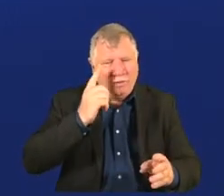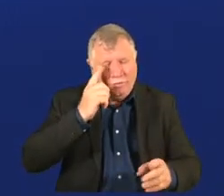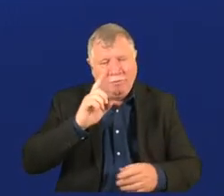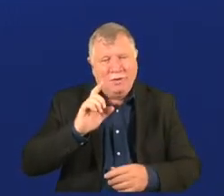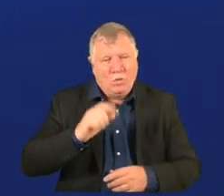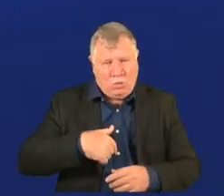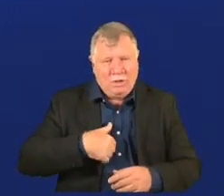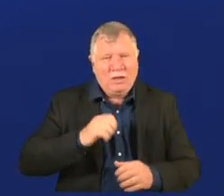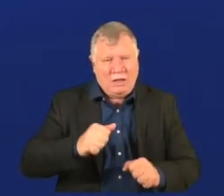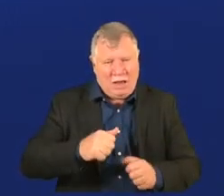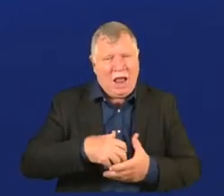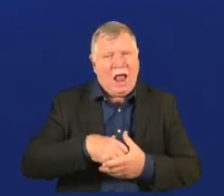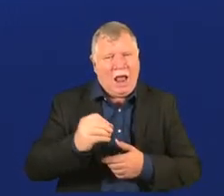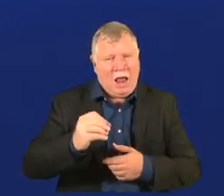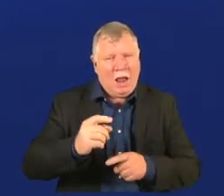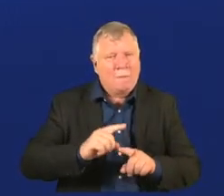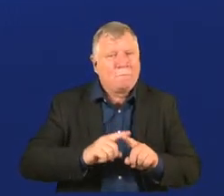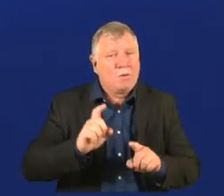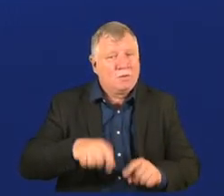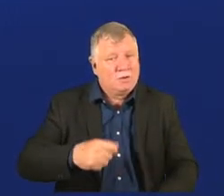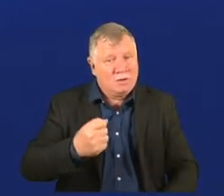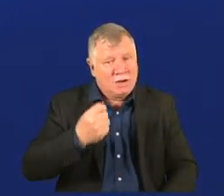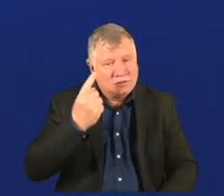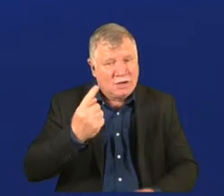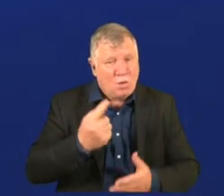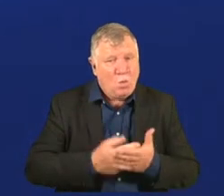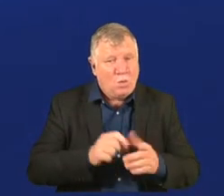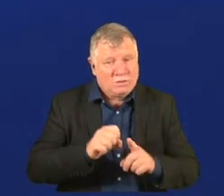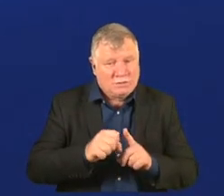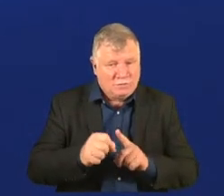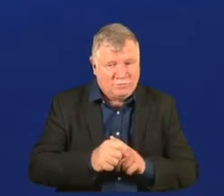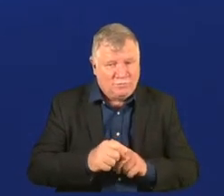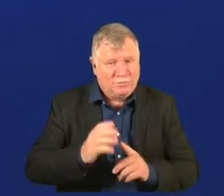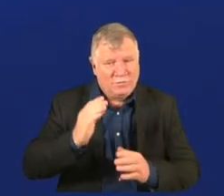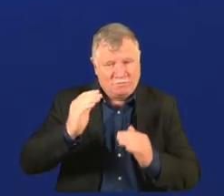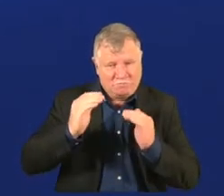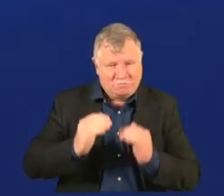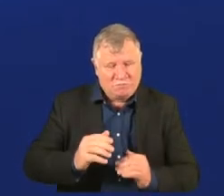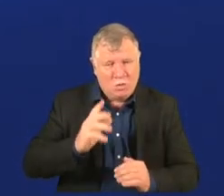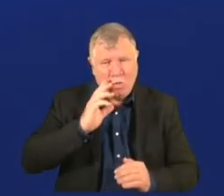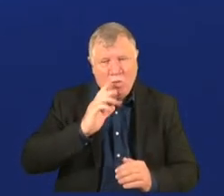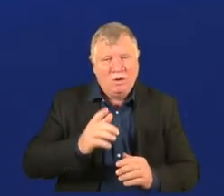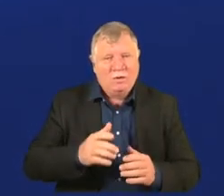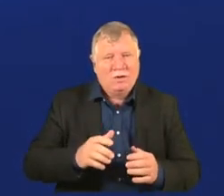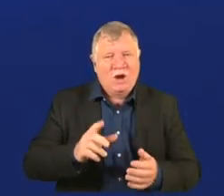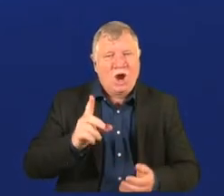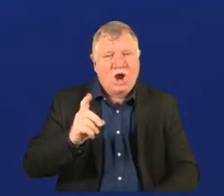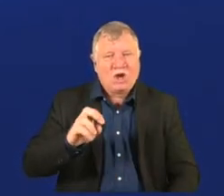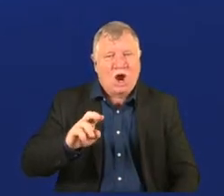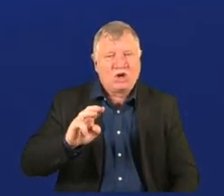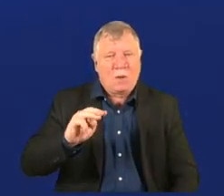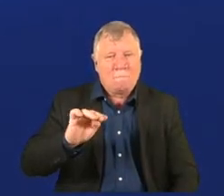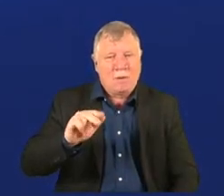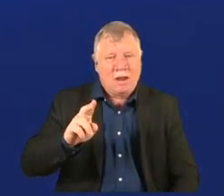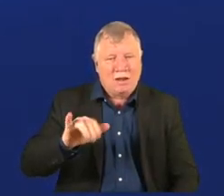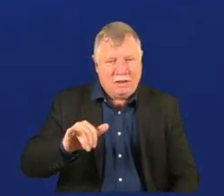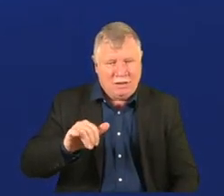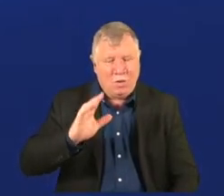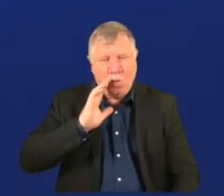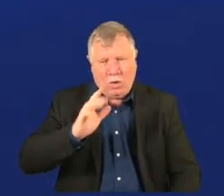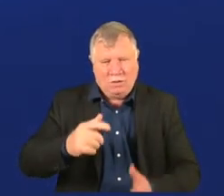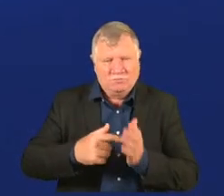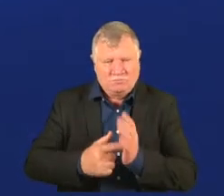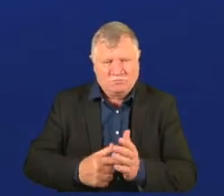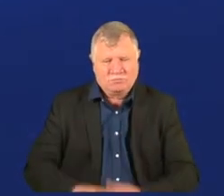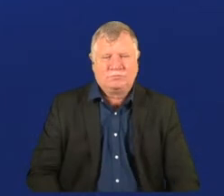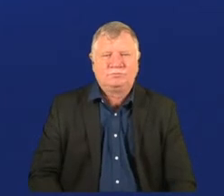but we can get out of it. But we gotta understand what the situation is. So with that, we're gonna go over the key findings of the study, beginning with Dr. Manning. Thank you.